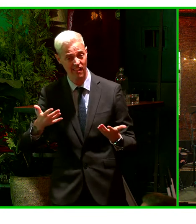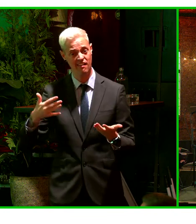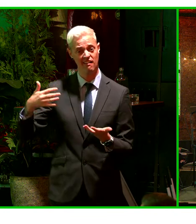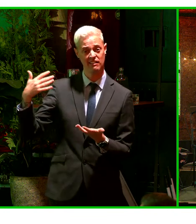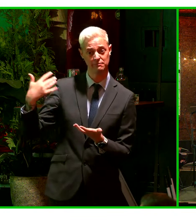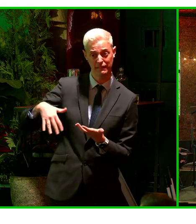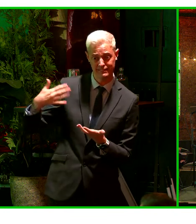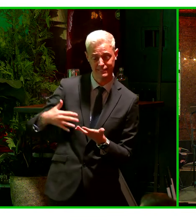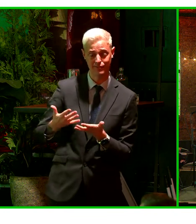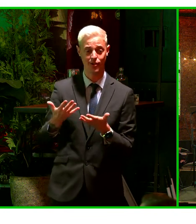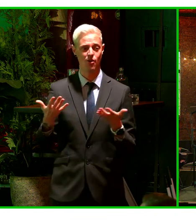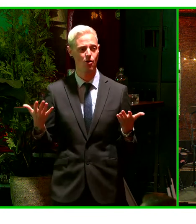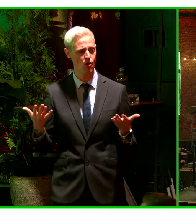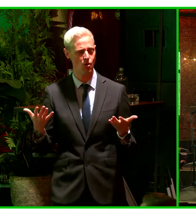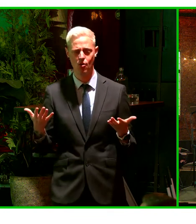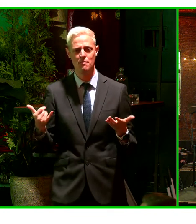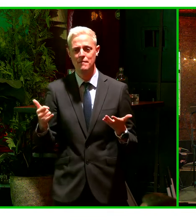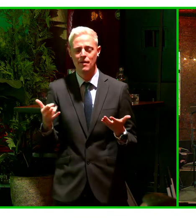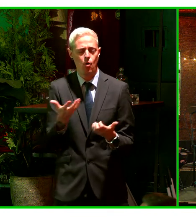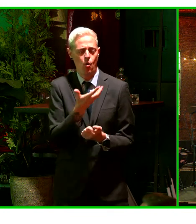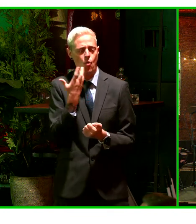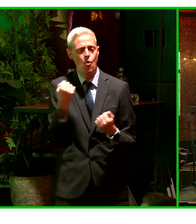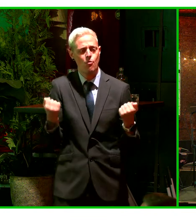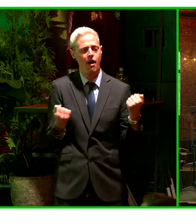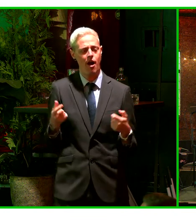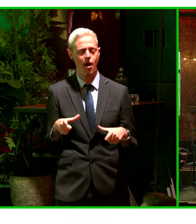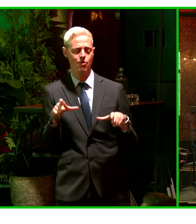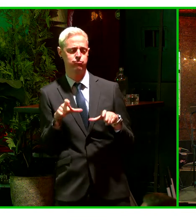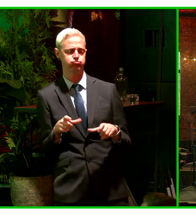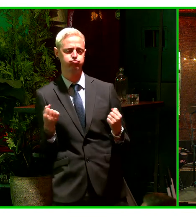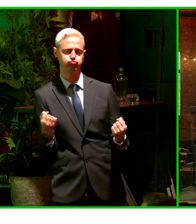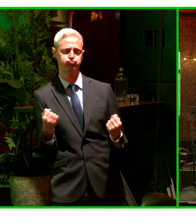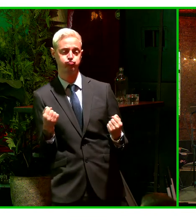as, I don't know, sitting in your nice warm car, if that's your bag.